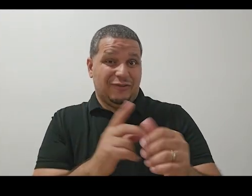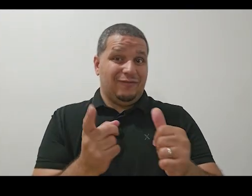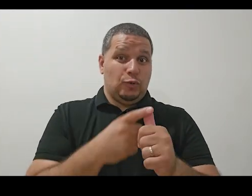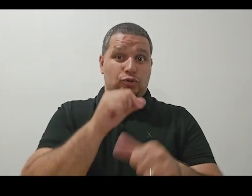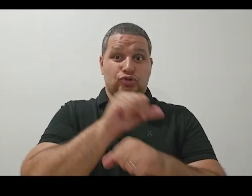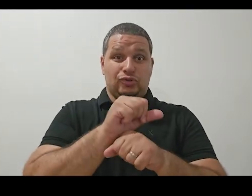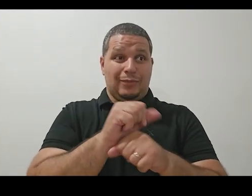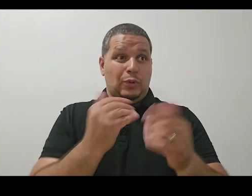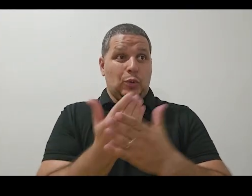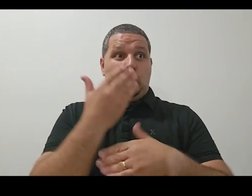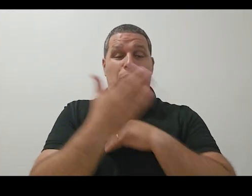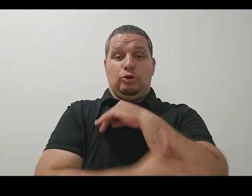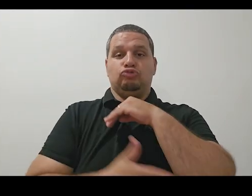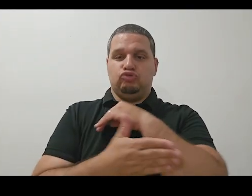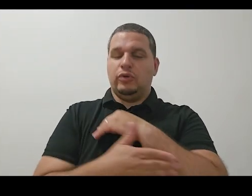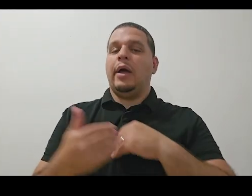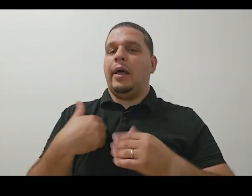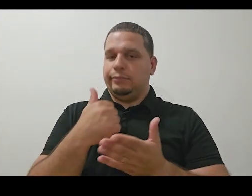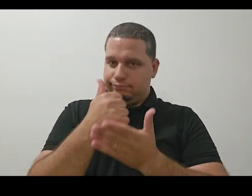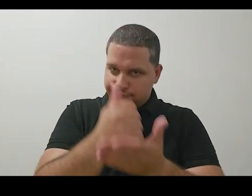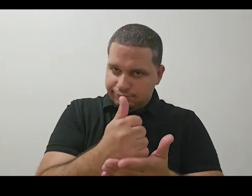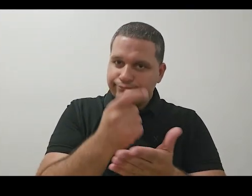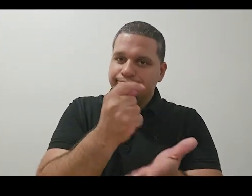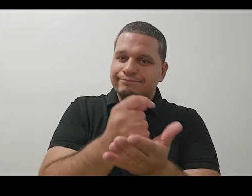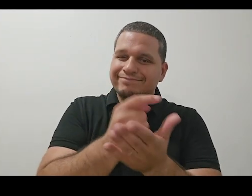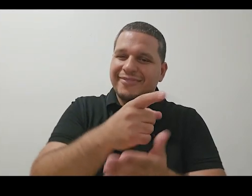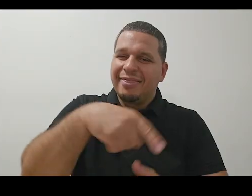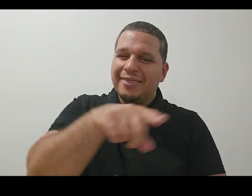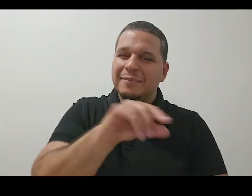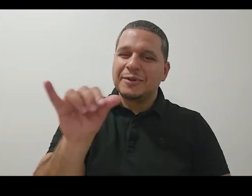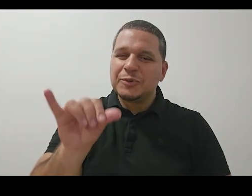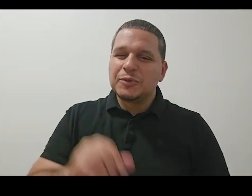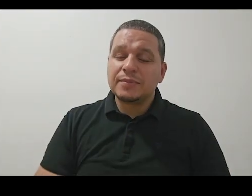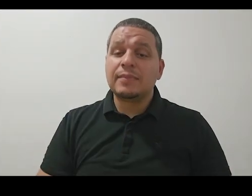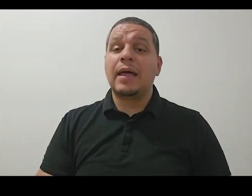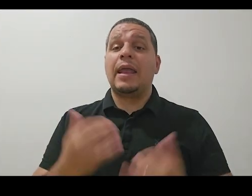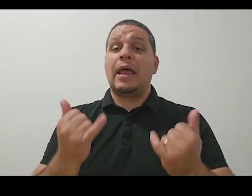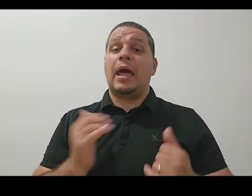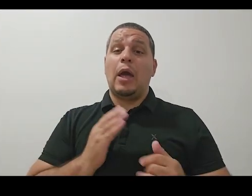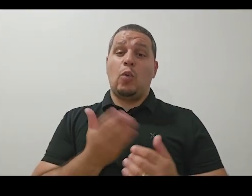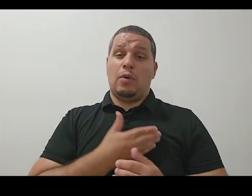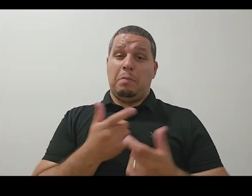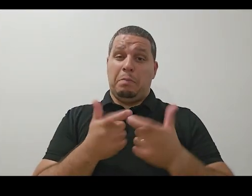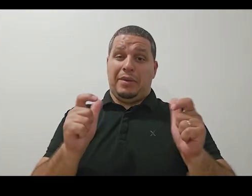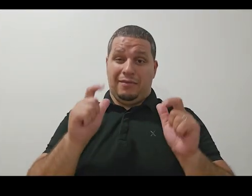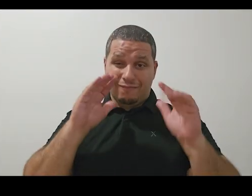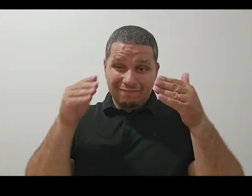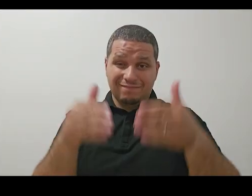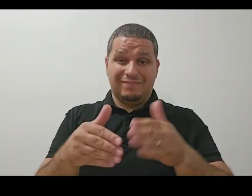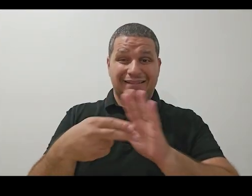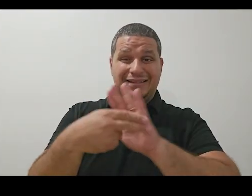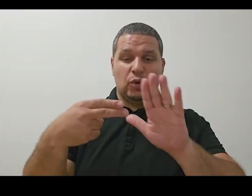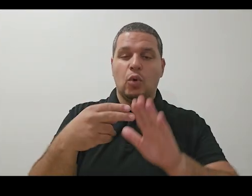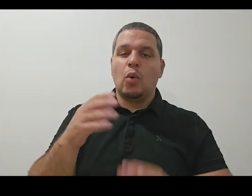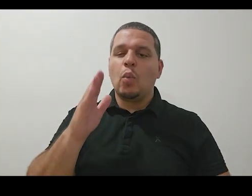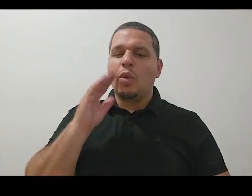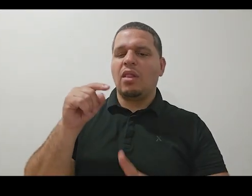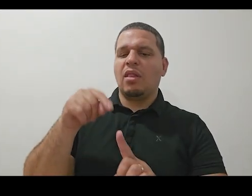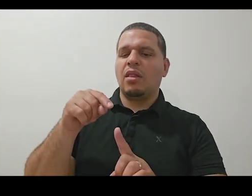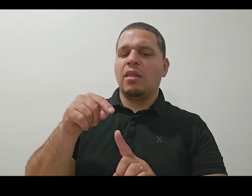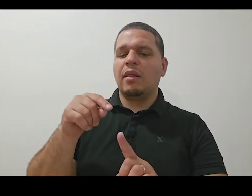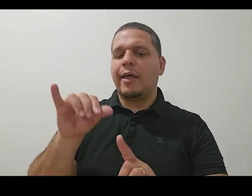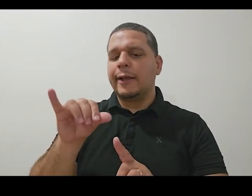country. So now the main diagnosis I work with would be